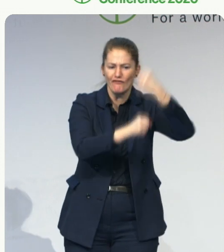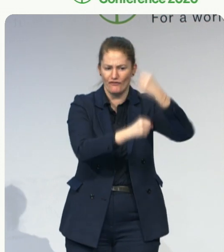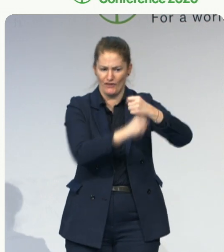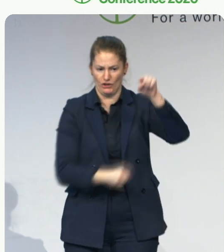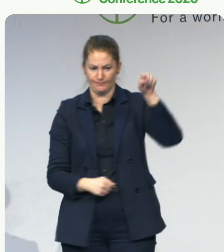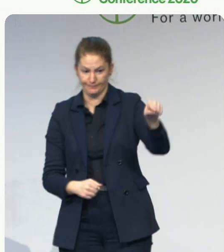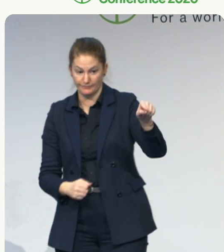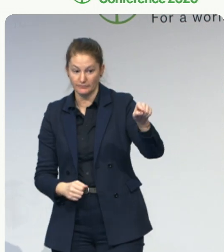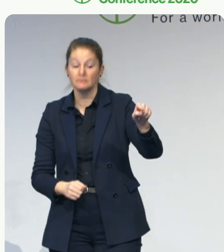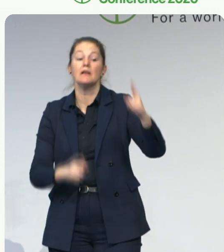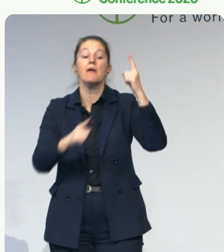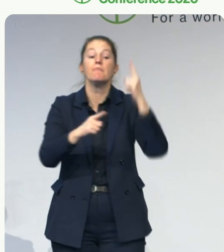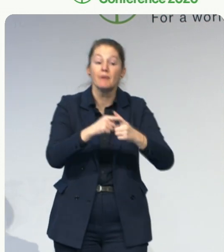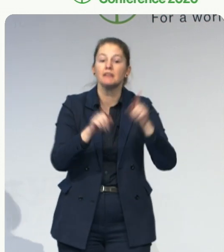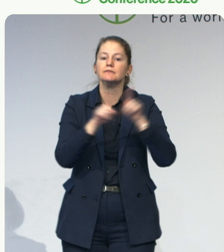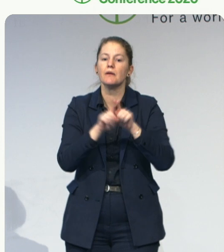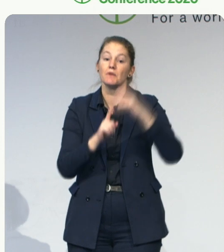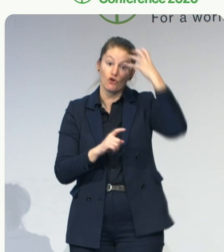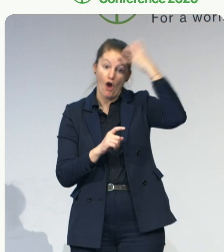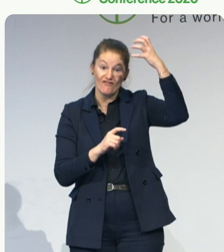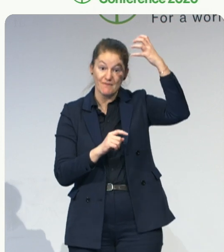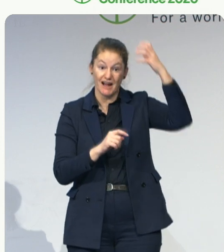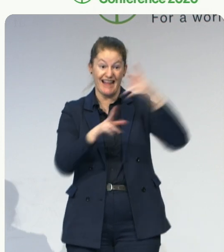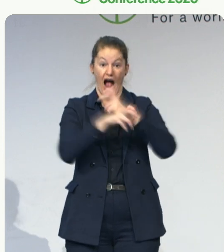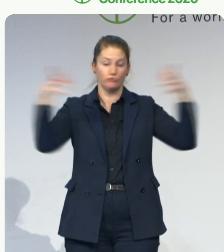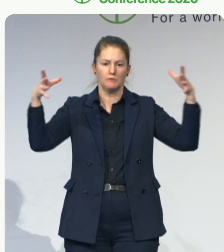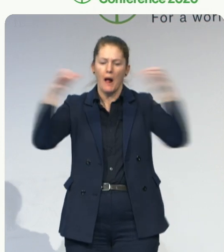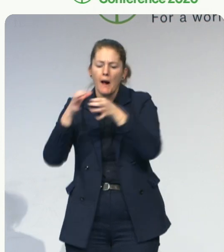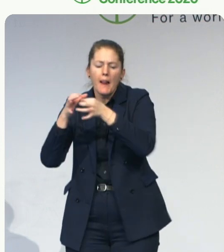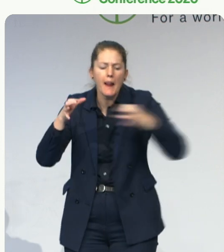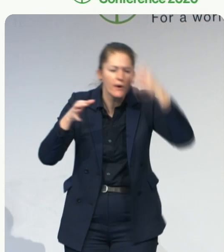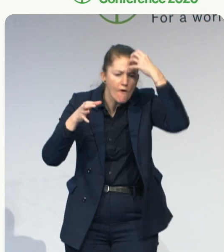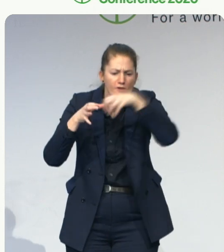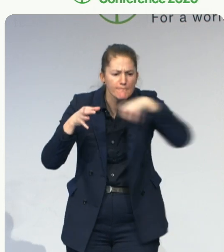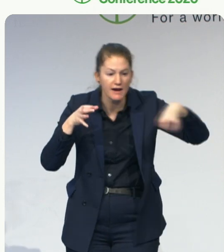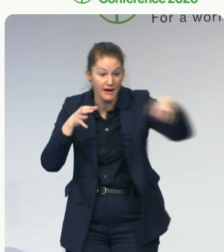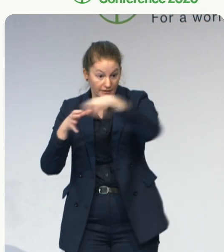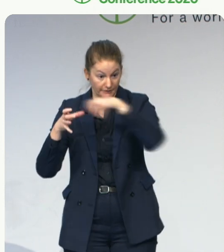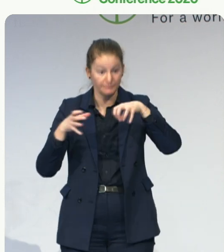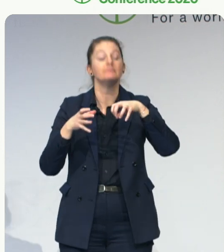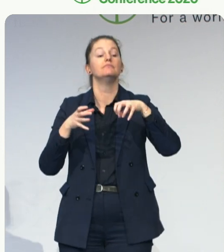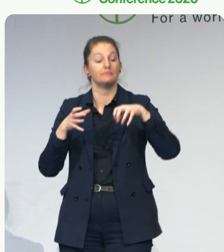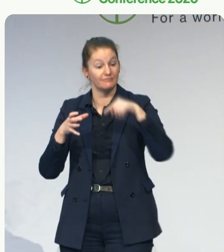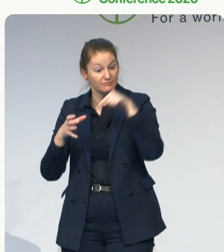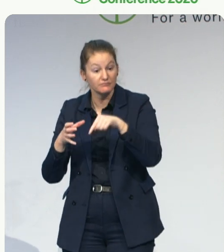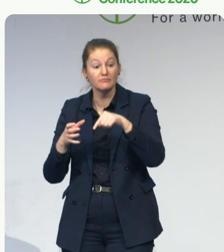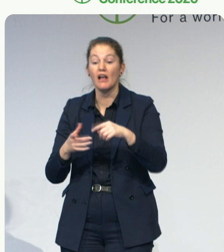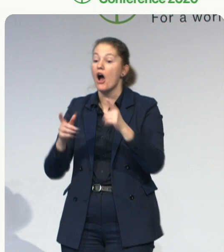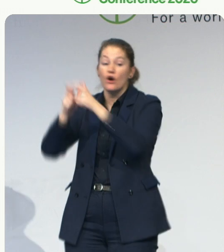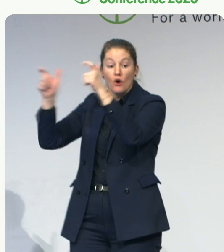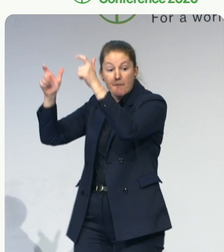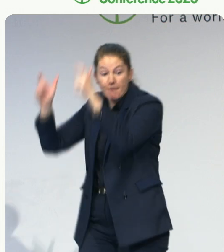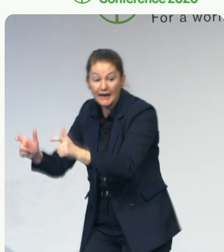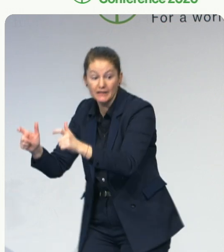governments, business associations, individual companies, and many more to